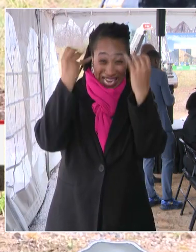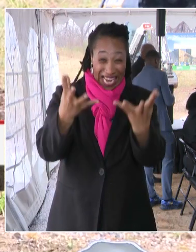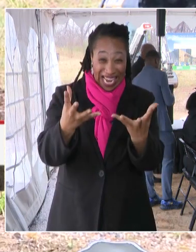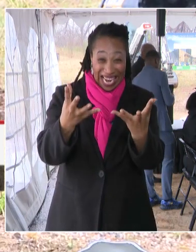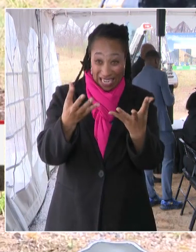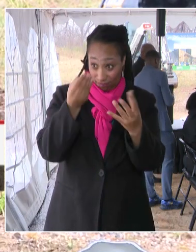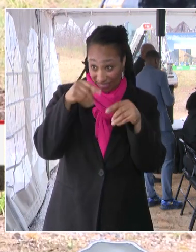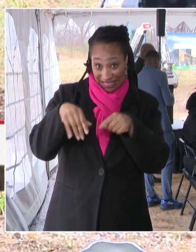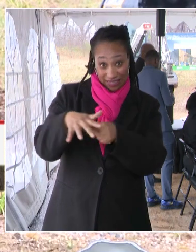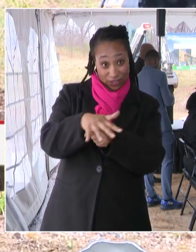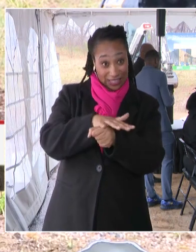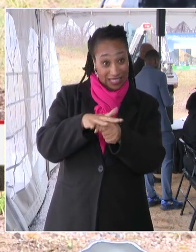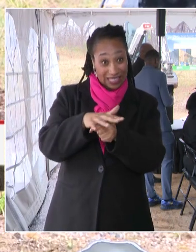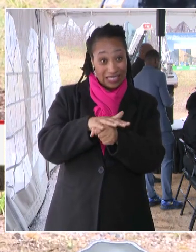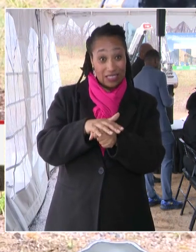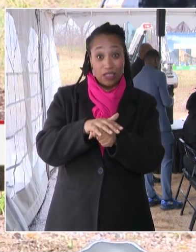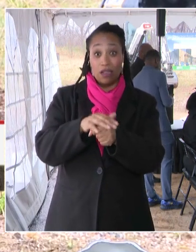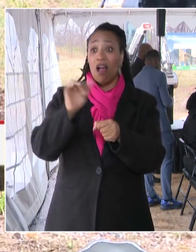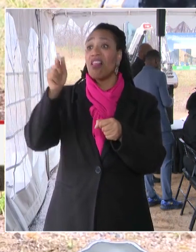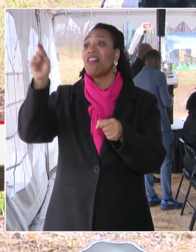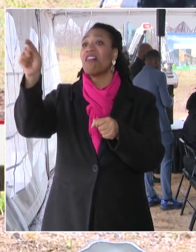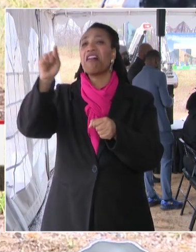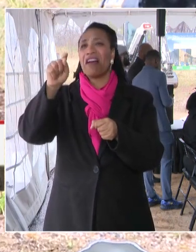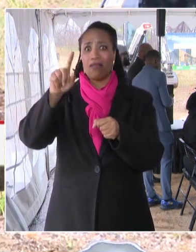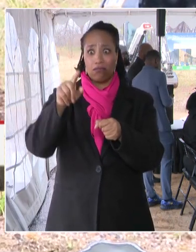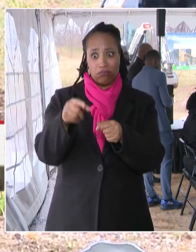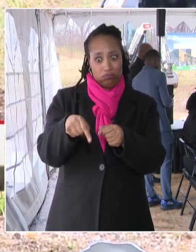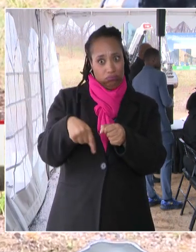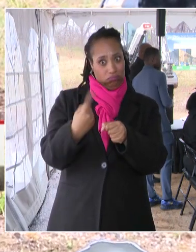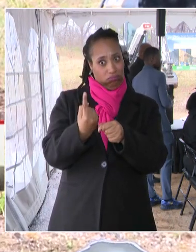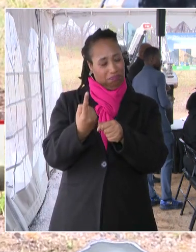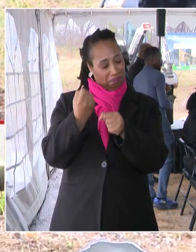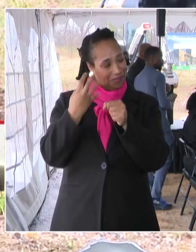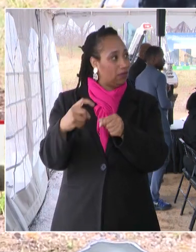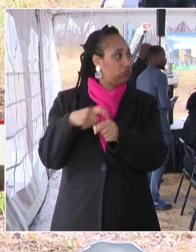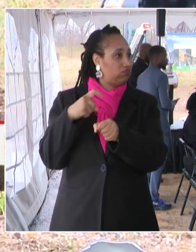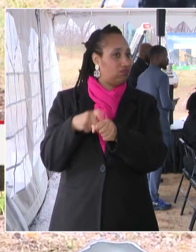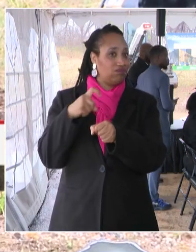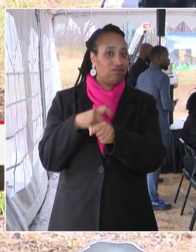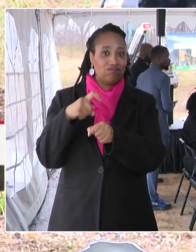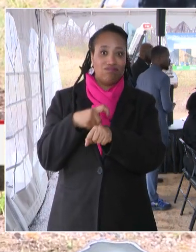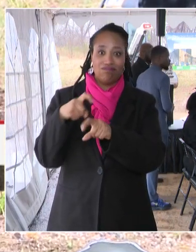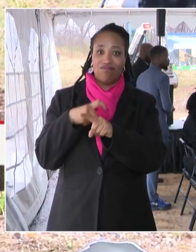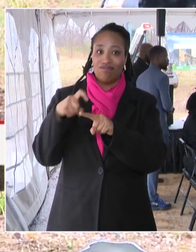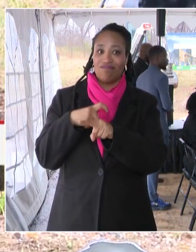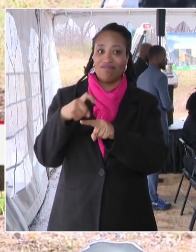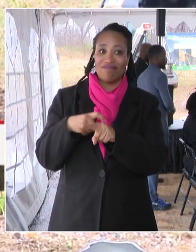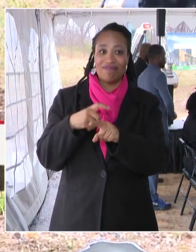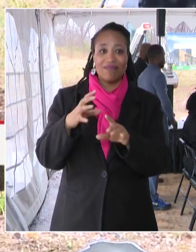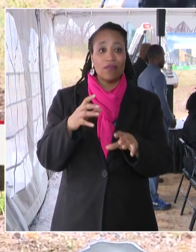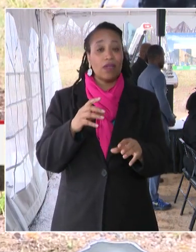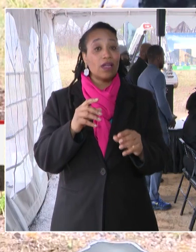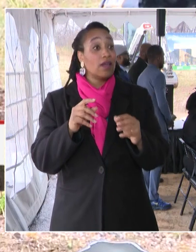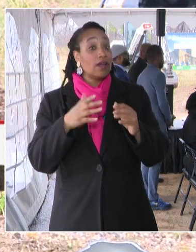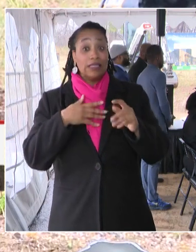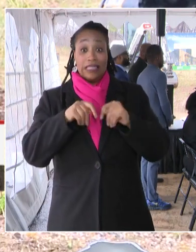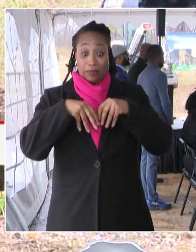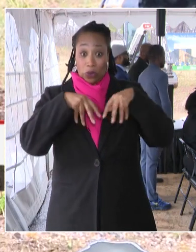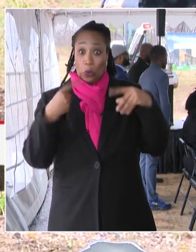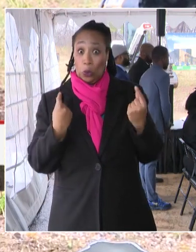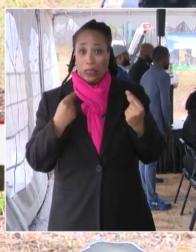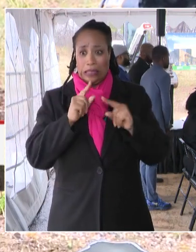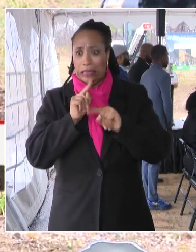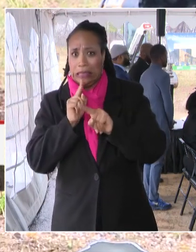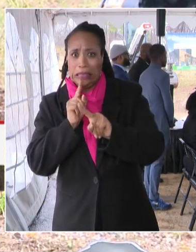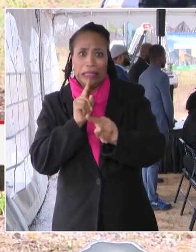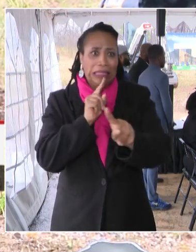has responded. So thank you, Brent. Thank you, Tommy. Thank you, Chris. Thank you to the accountability partners. Accountability is